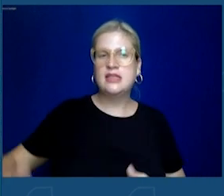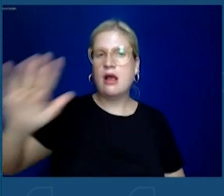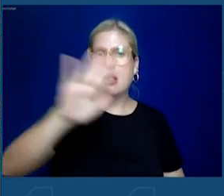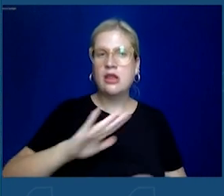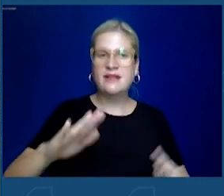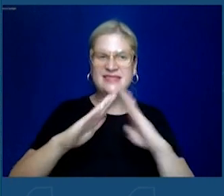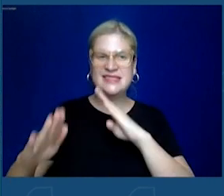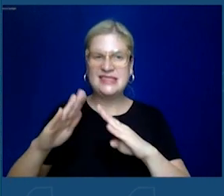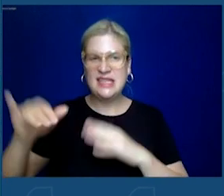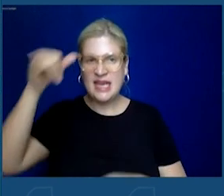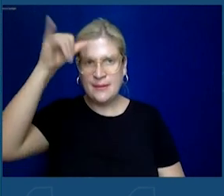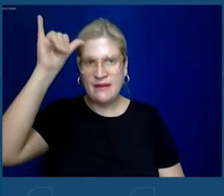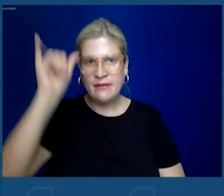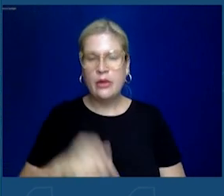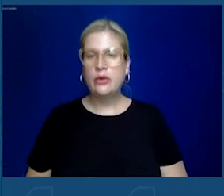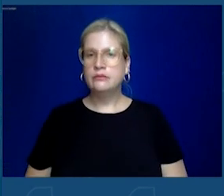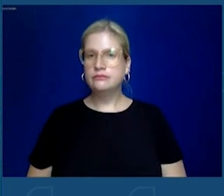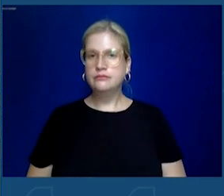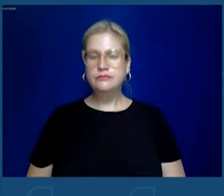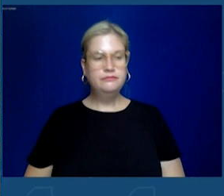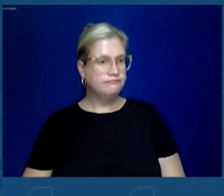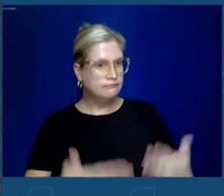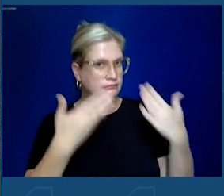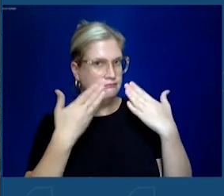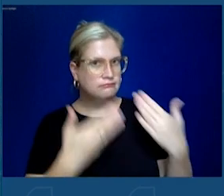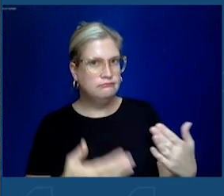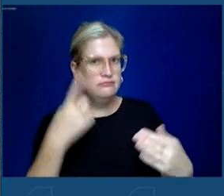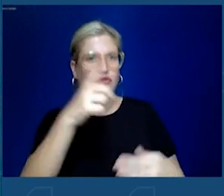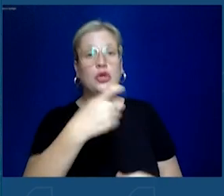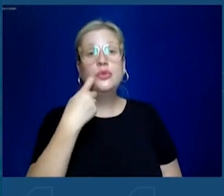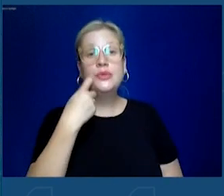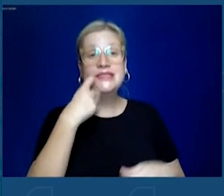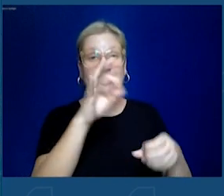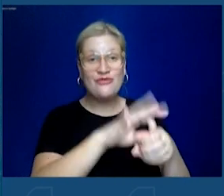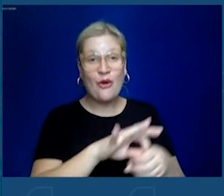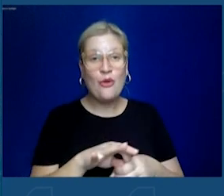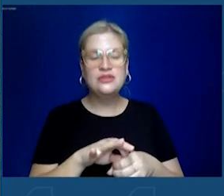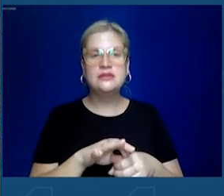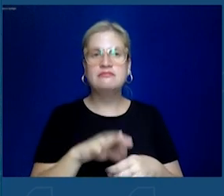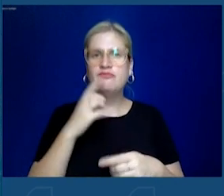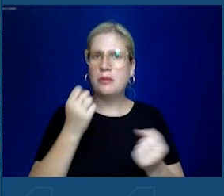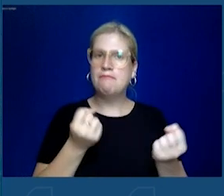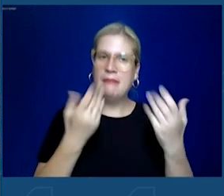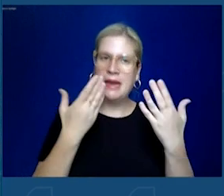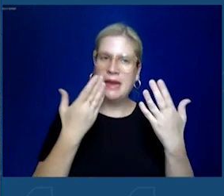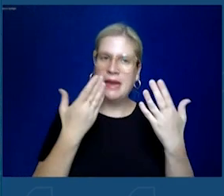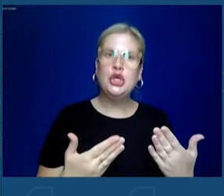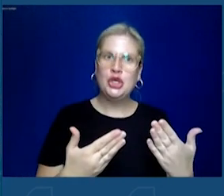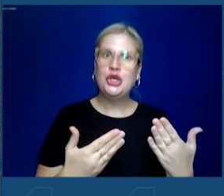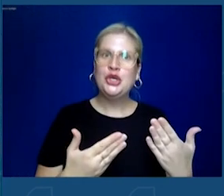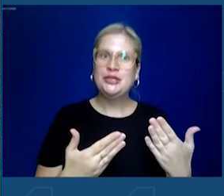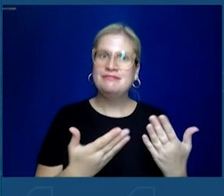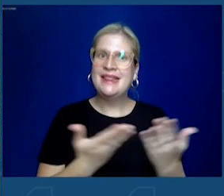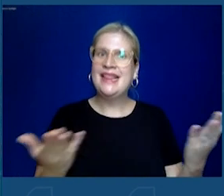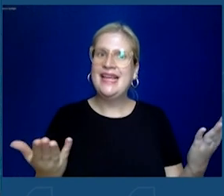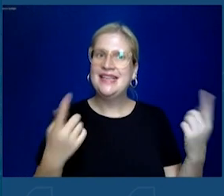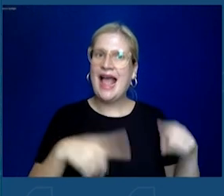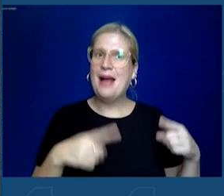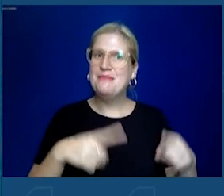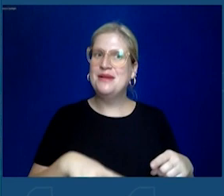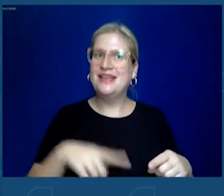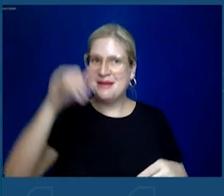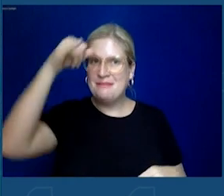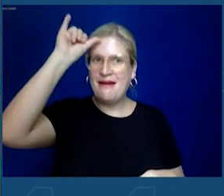Buffalo. Thank him for his recent votes on so many good things in the city of Buffalo. Yeah, you could clap on